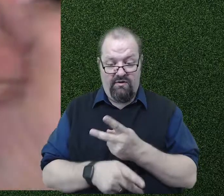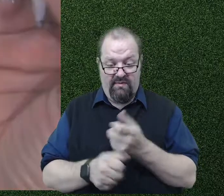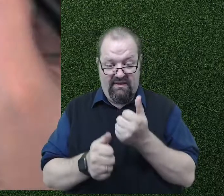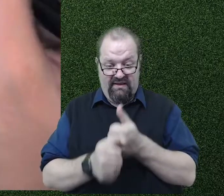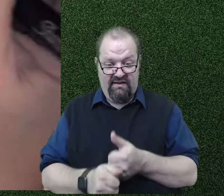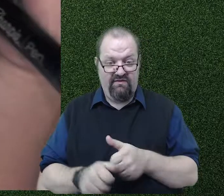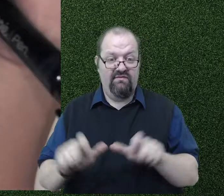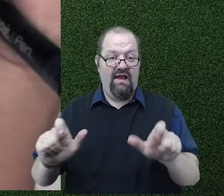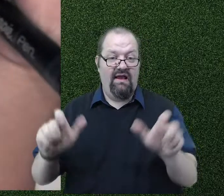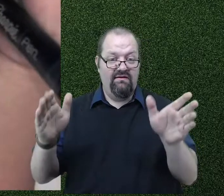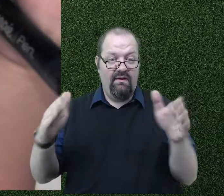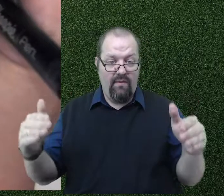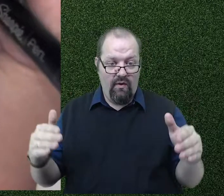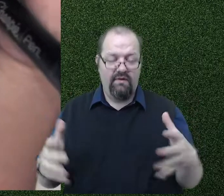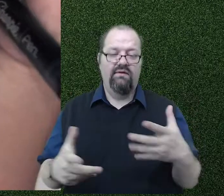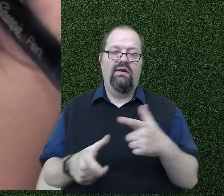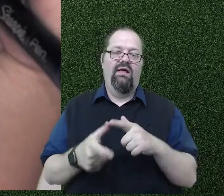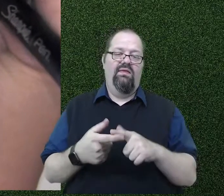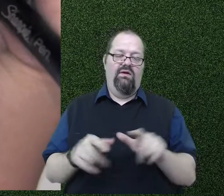times -1